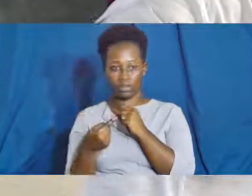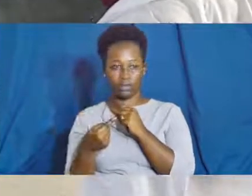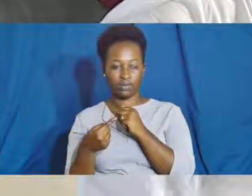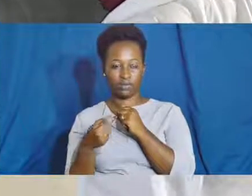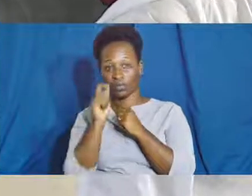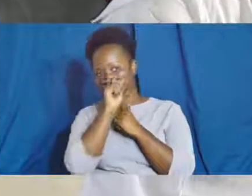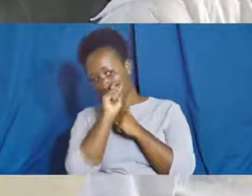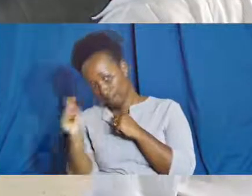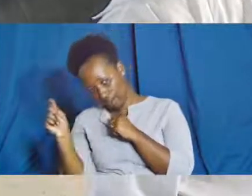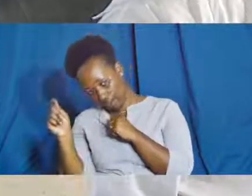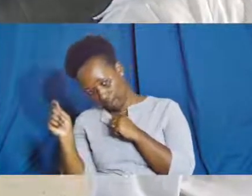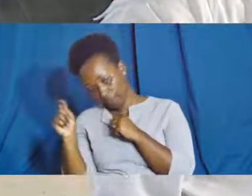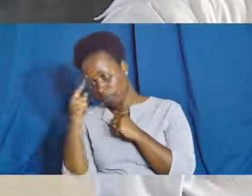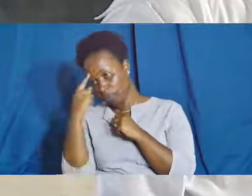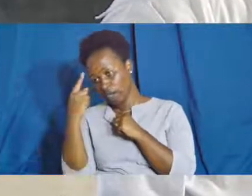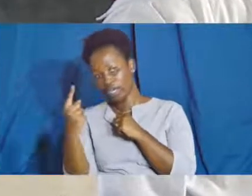you subtract